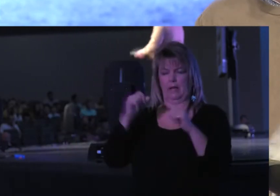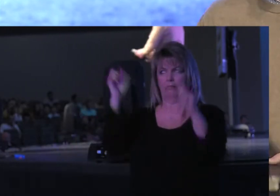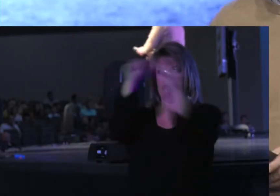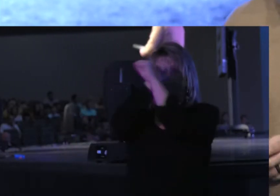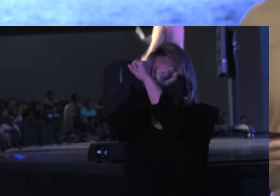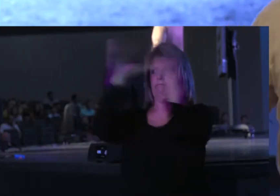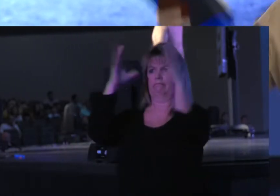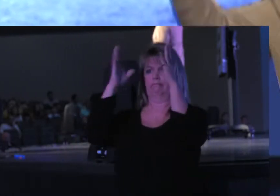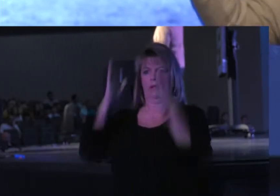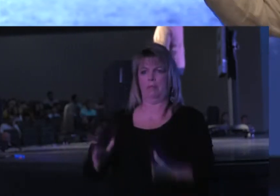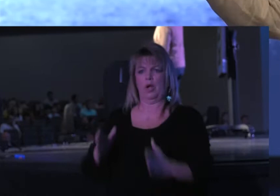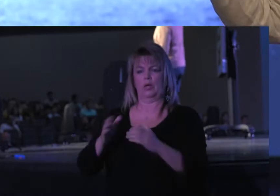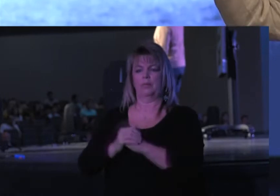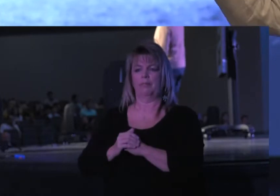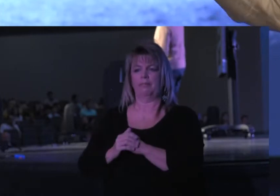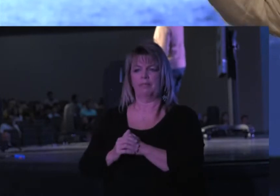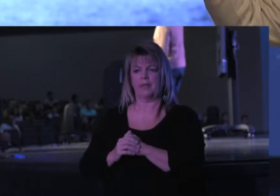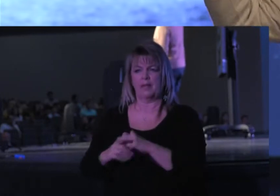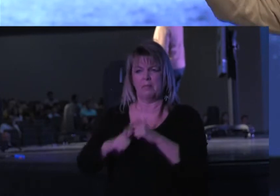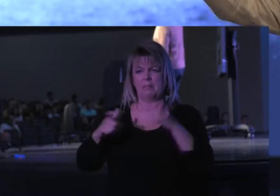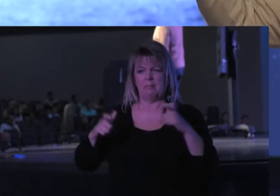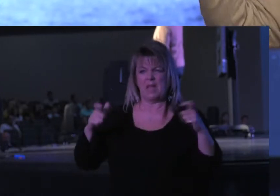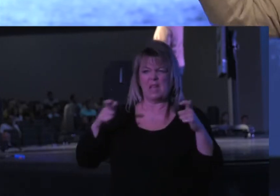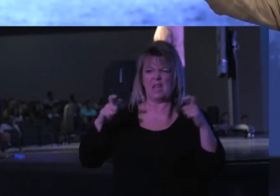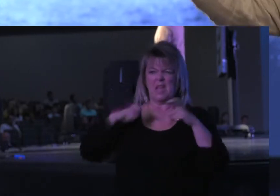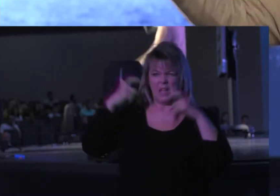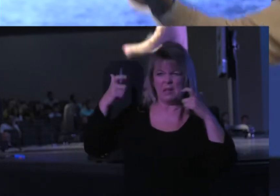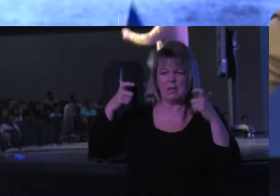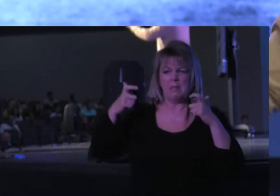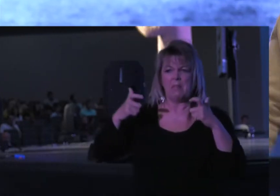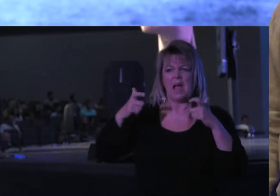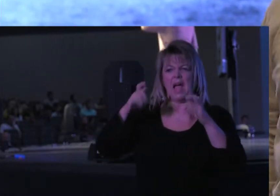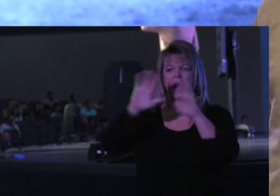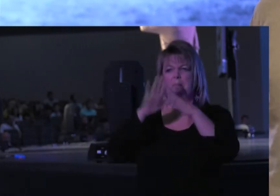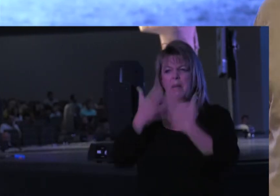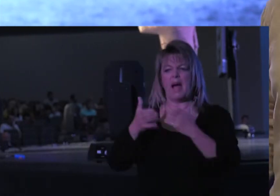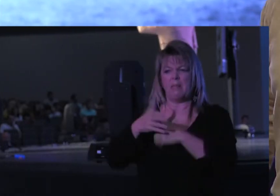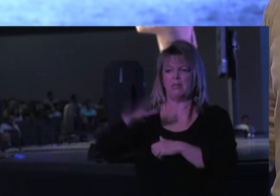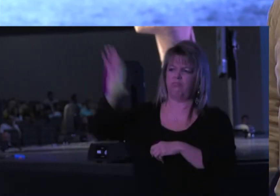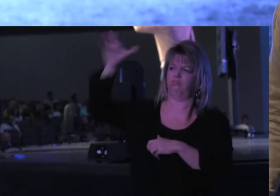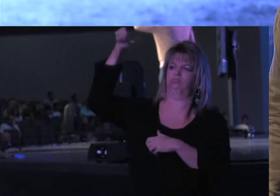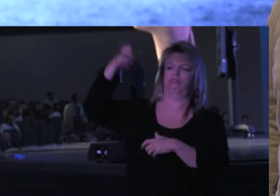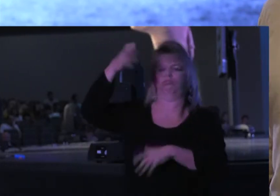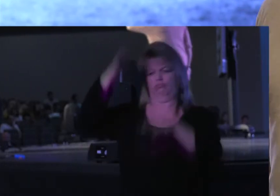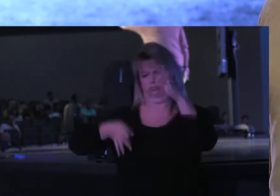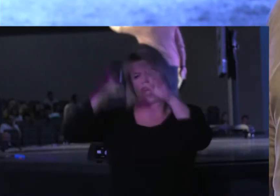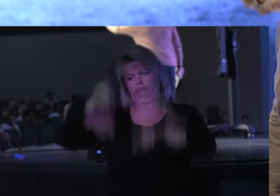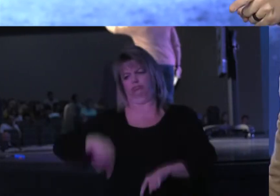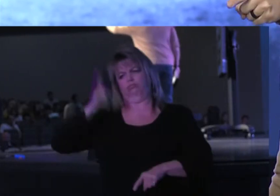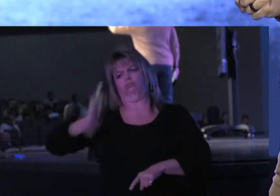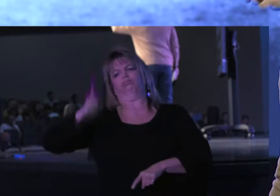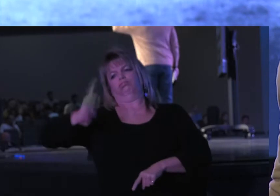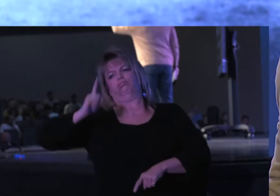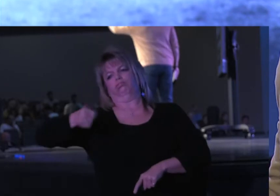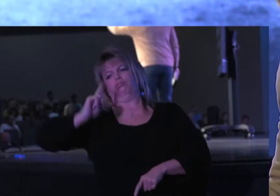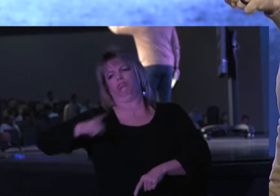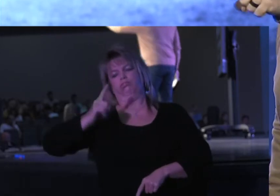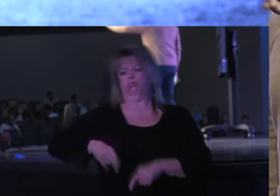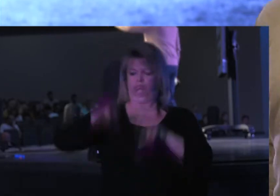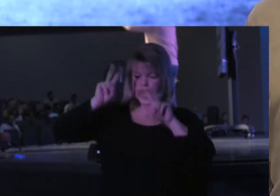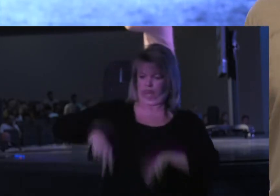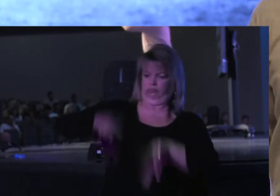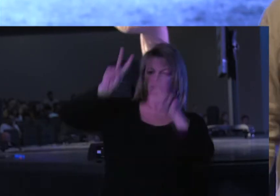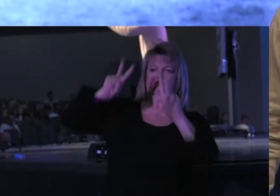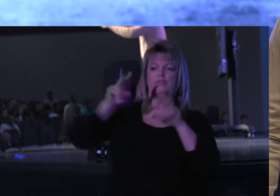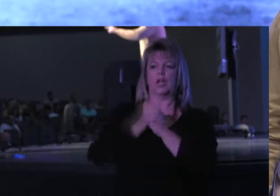an individual with a big black bound Bible and a judgmental finger pointing and